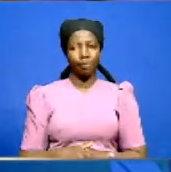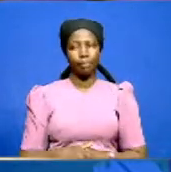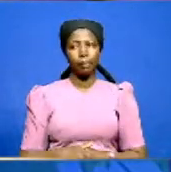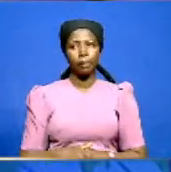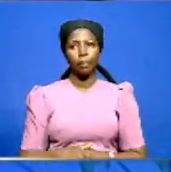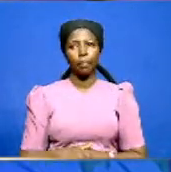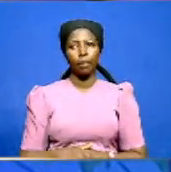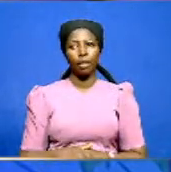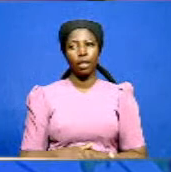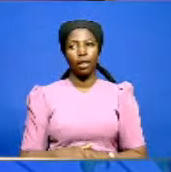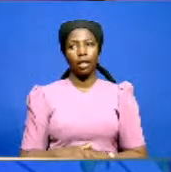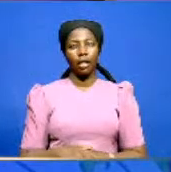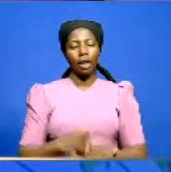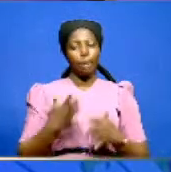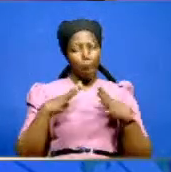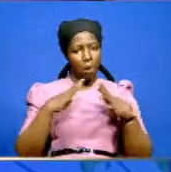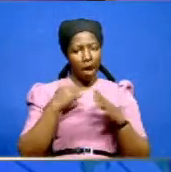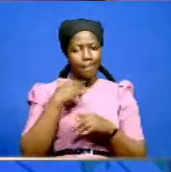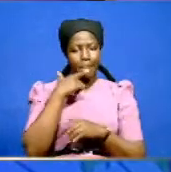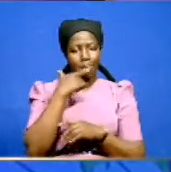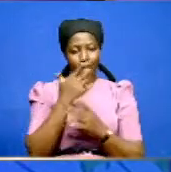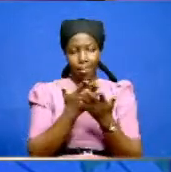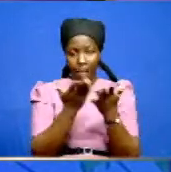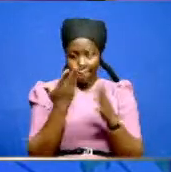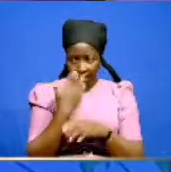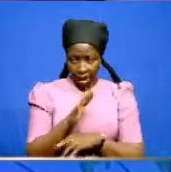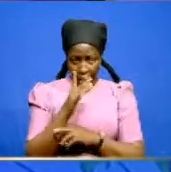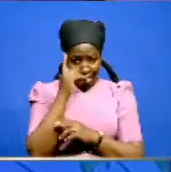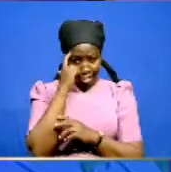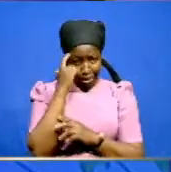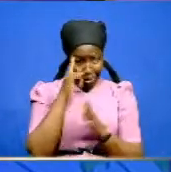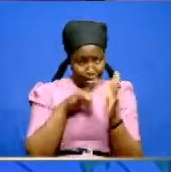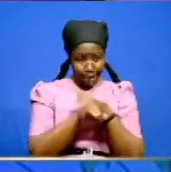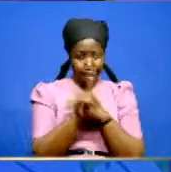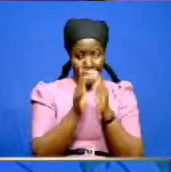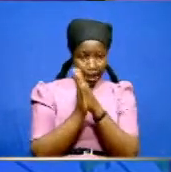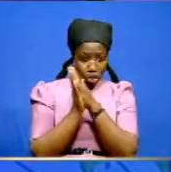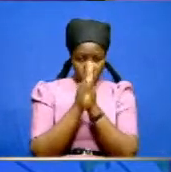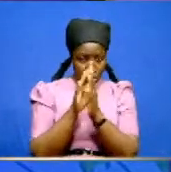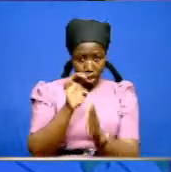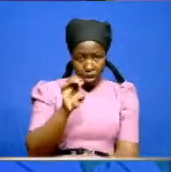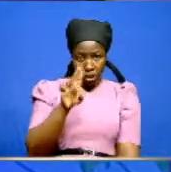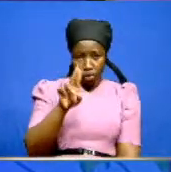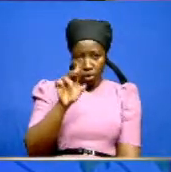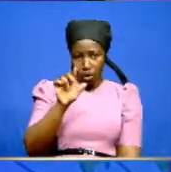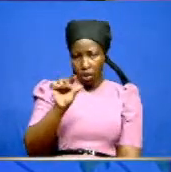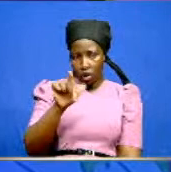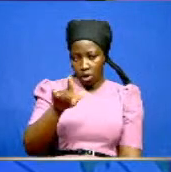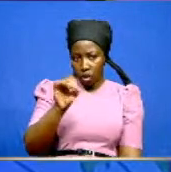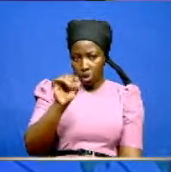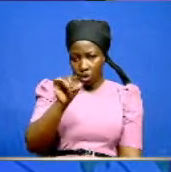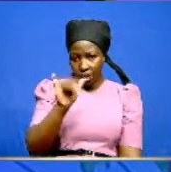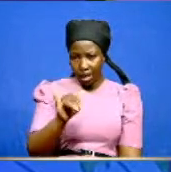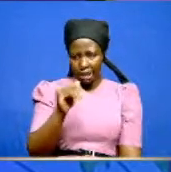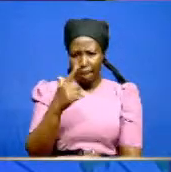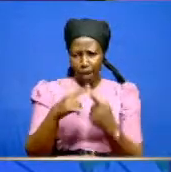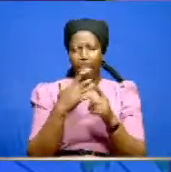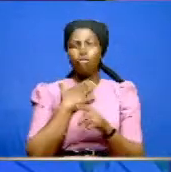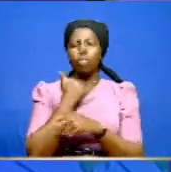It was mentioned here, I think it was in the eulogy, but I want to take a second to